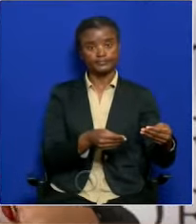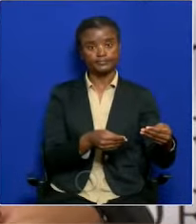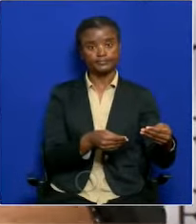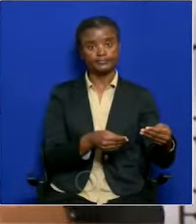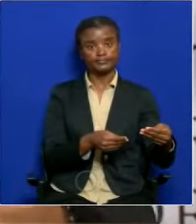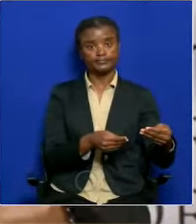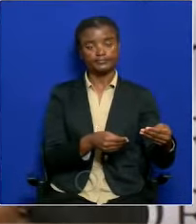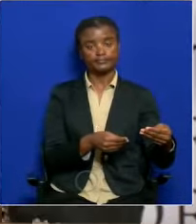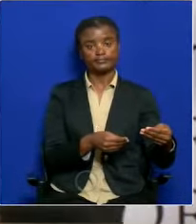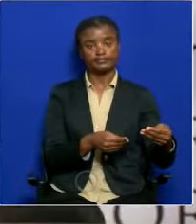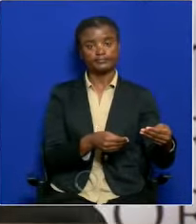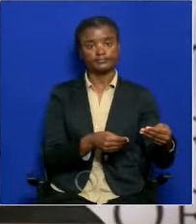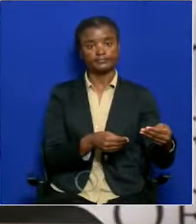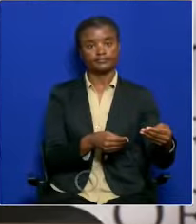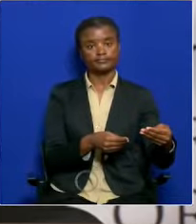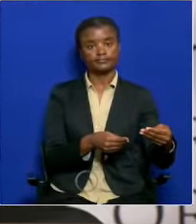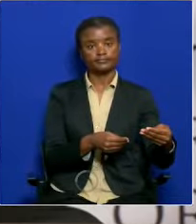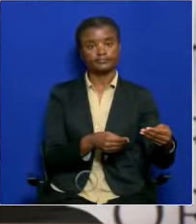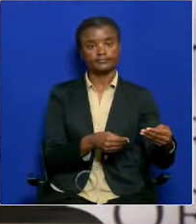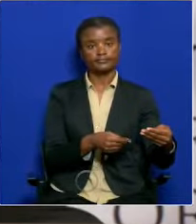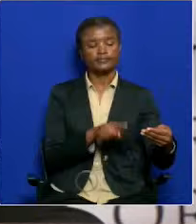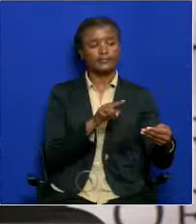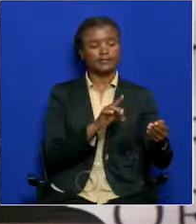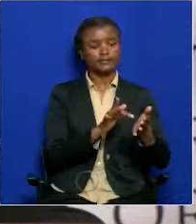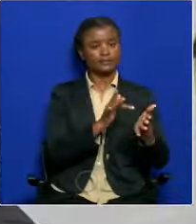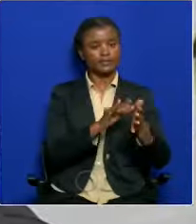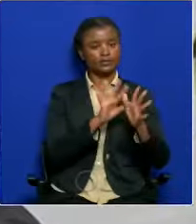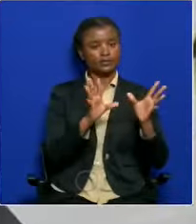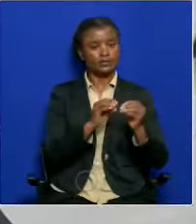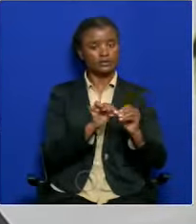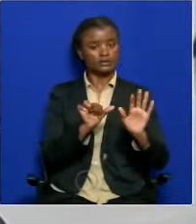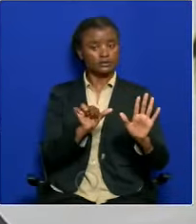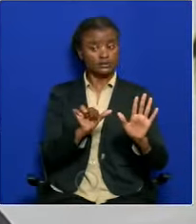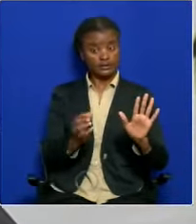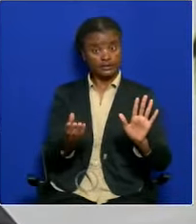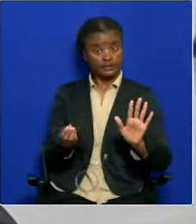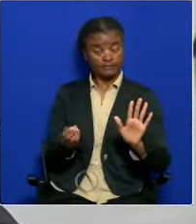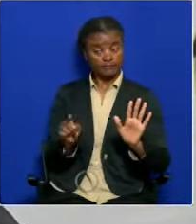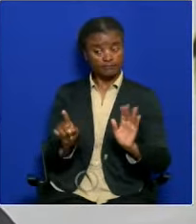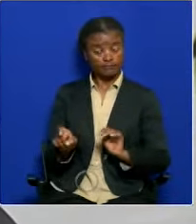It's the 6th page, I think. Do you have it?